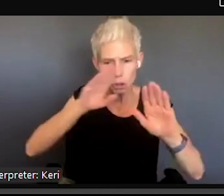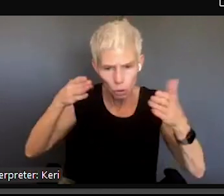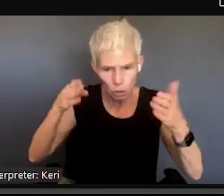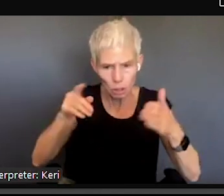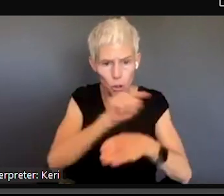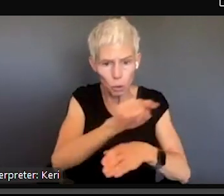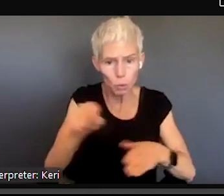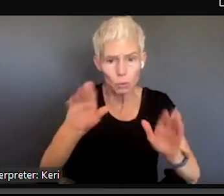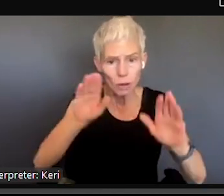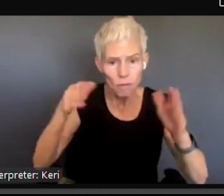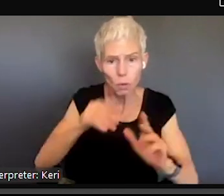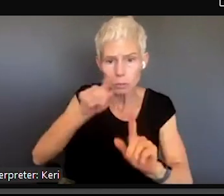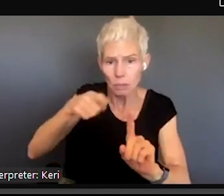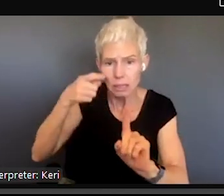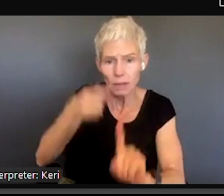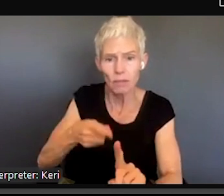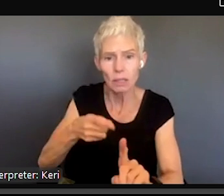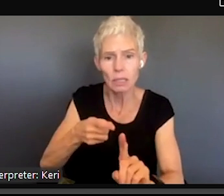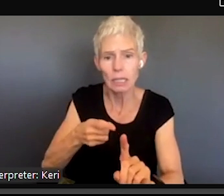specifically on